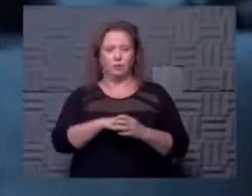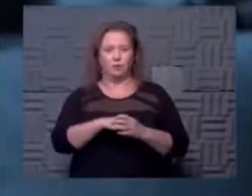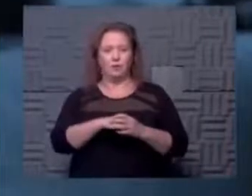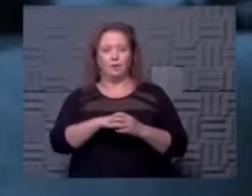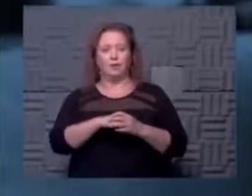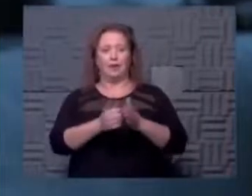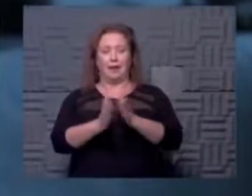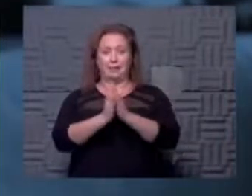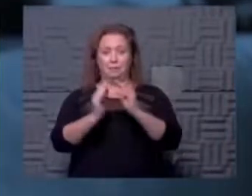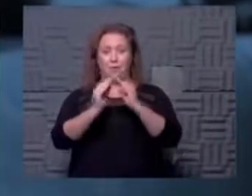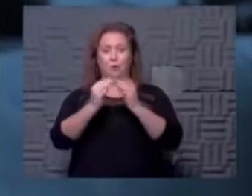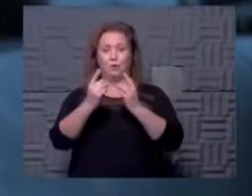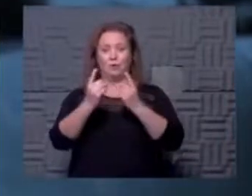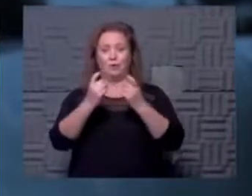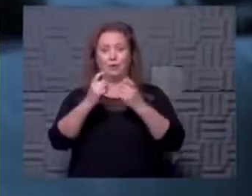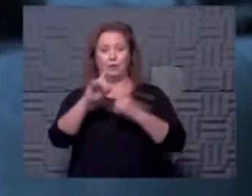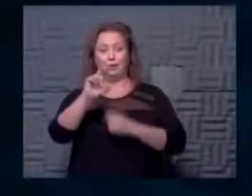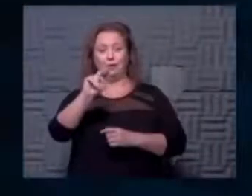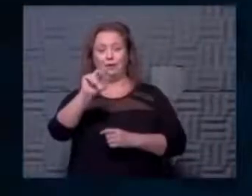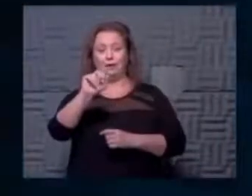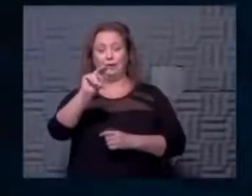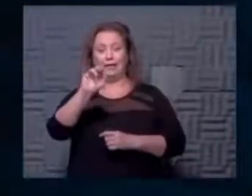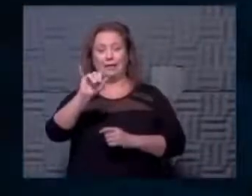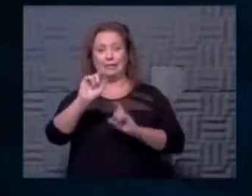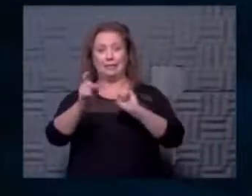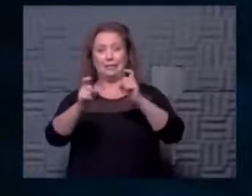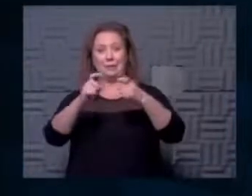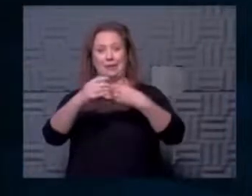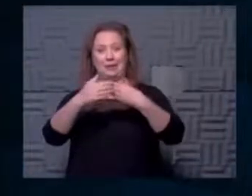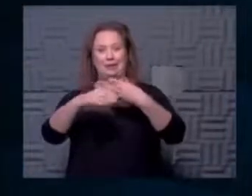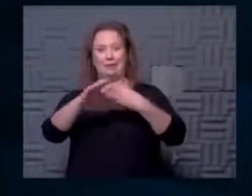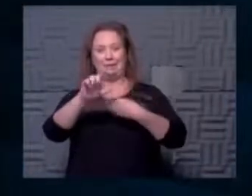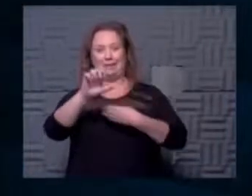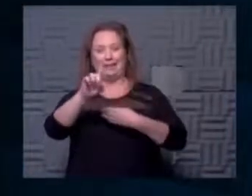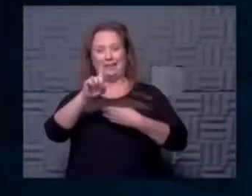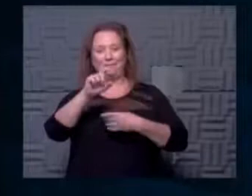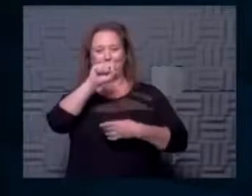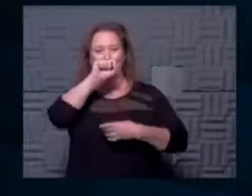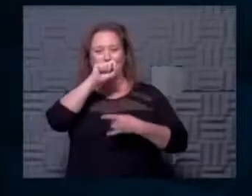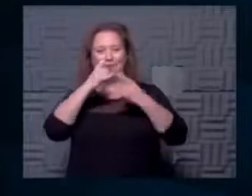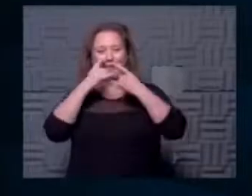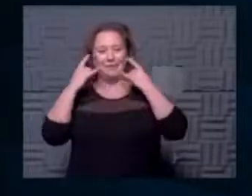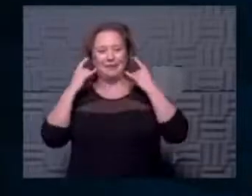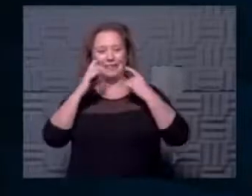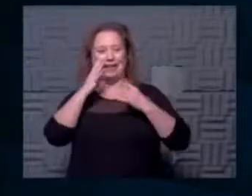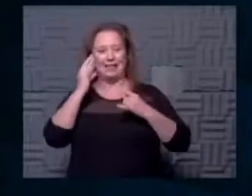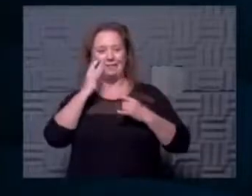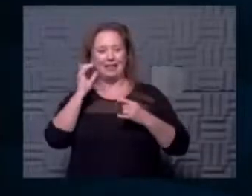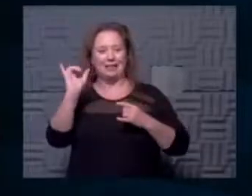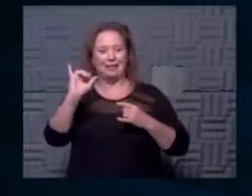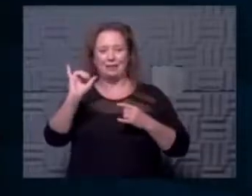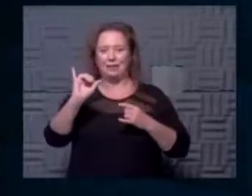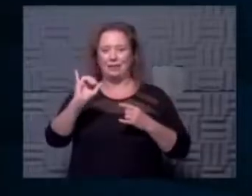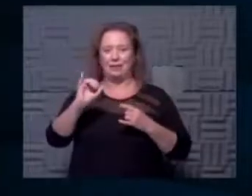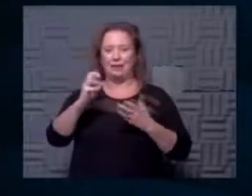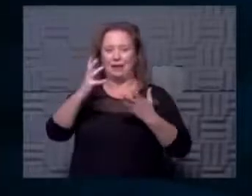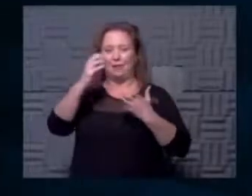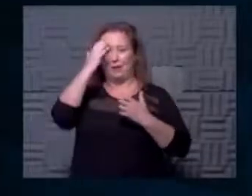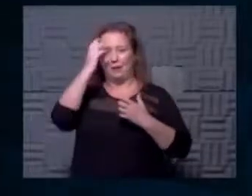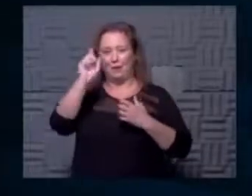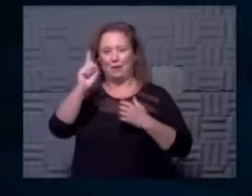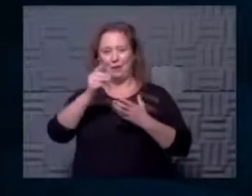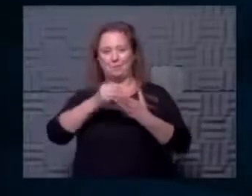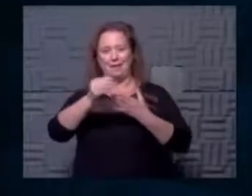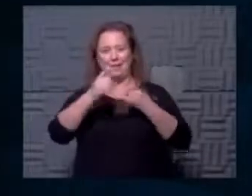with more. I also want to show you Nancy. She donated blood, and I so love the mask. I am a cat lover, too. I just keep wanting to know, where do you get